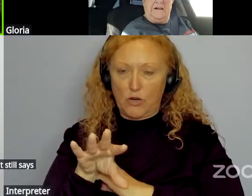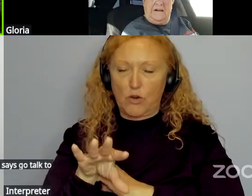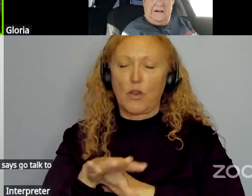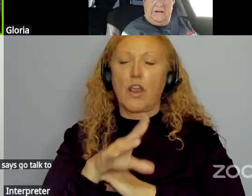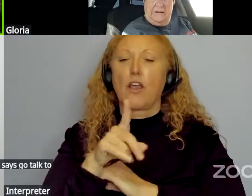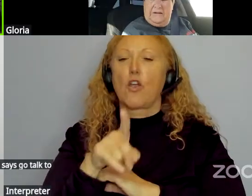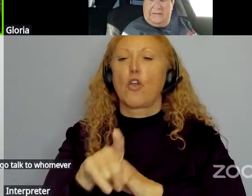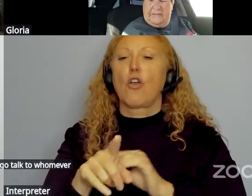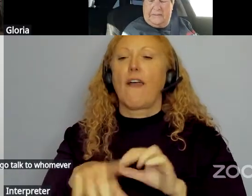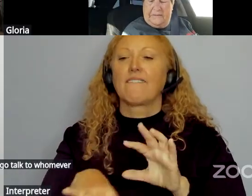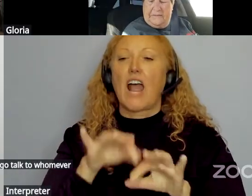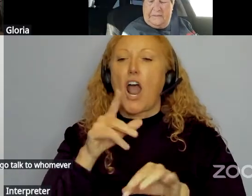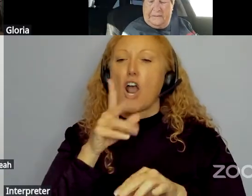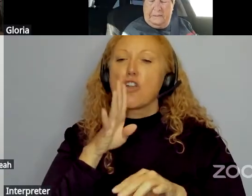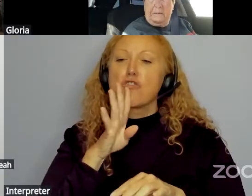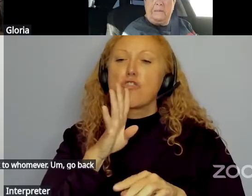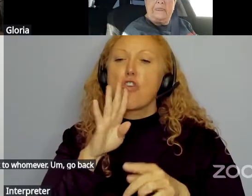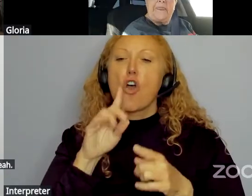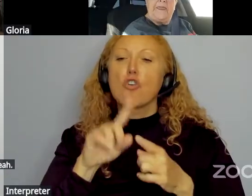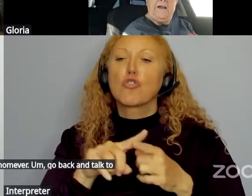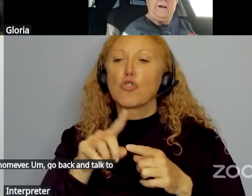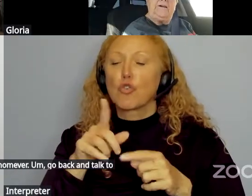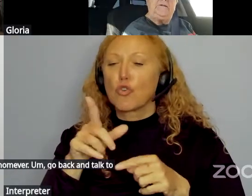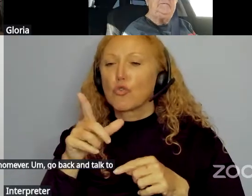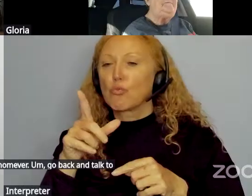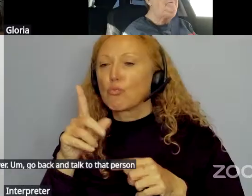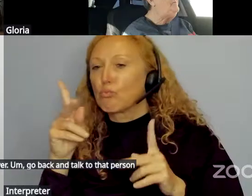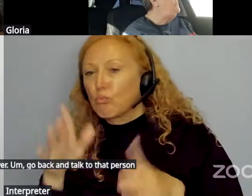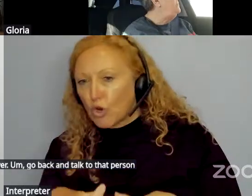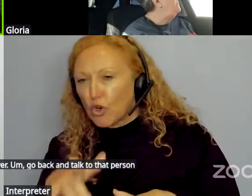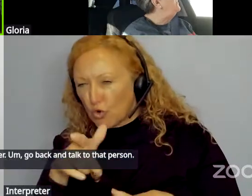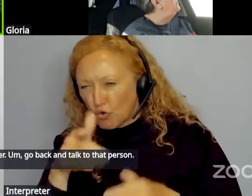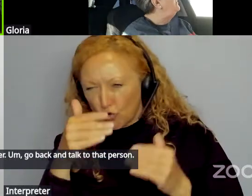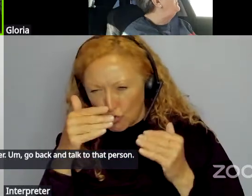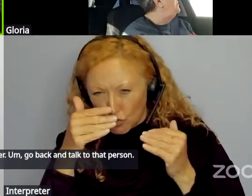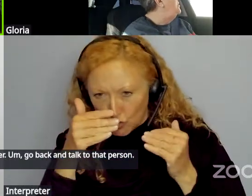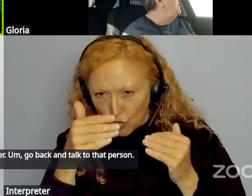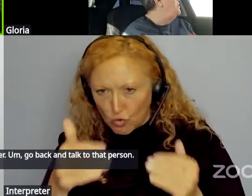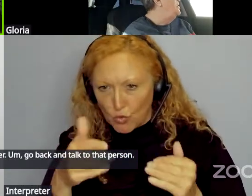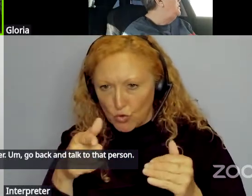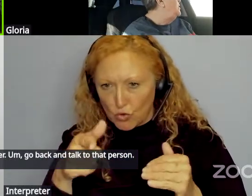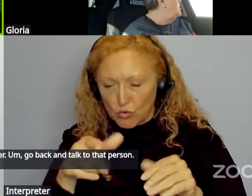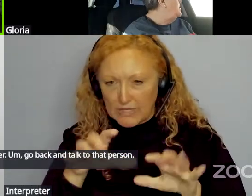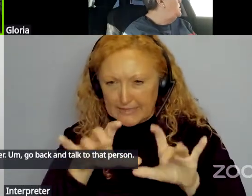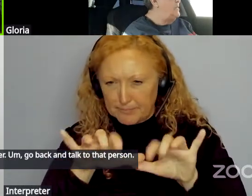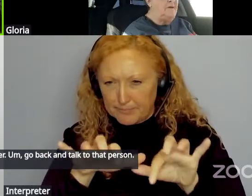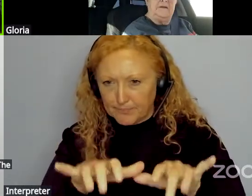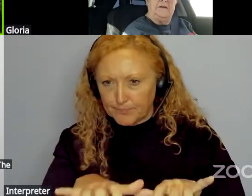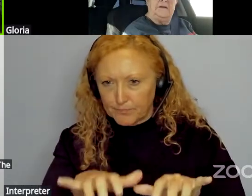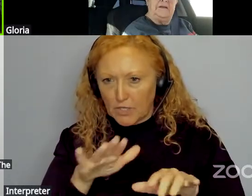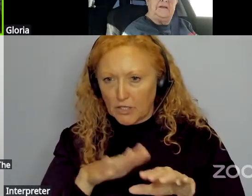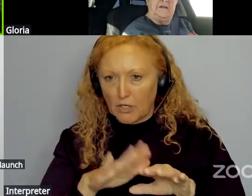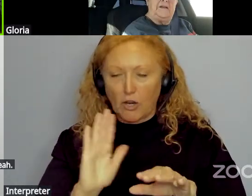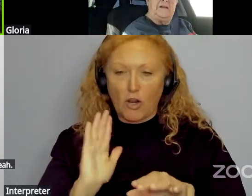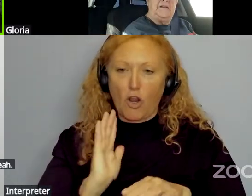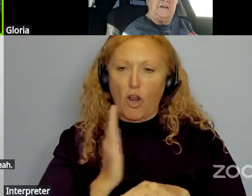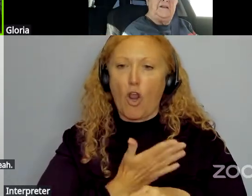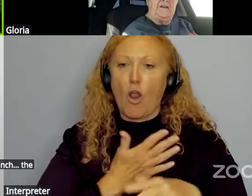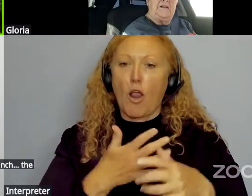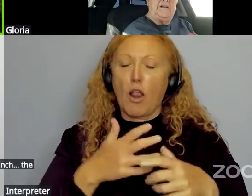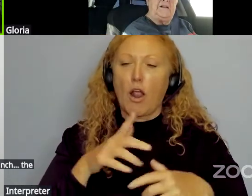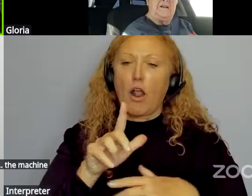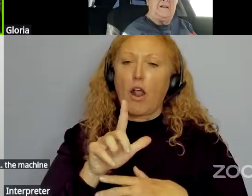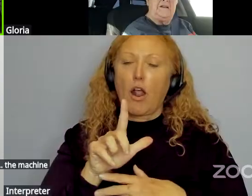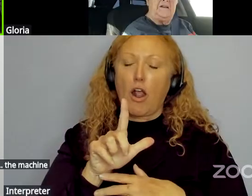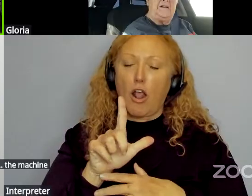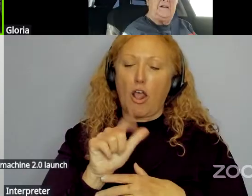whomever, Yeah. go back and talk to the person. Can you put that into the machine 2.0